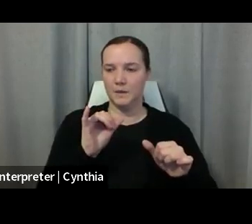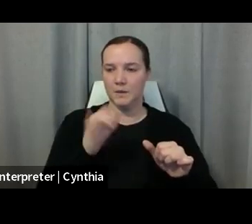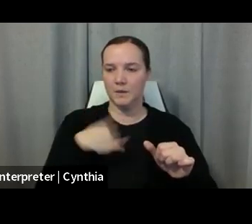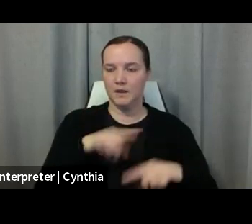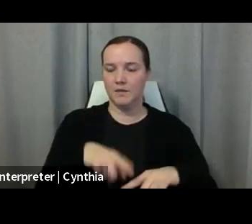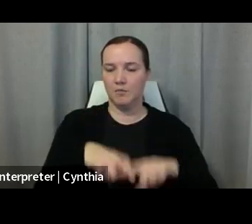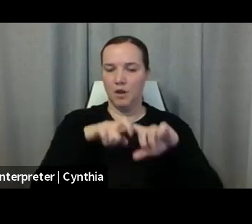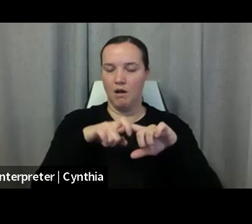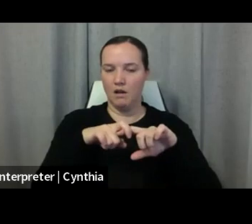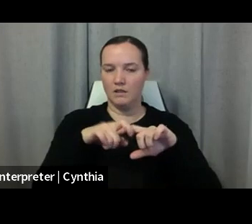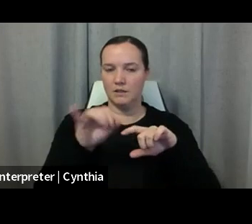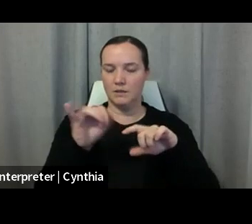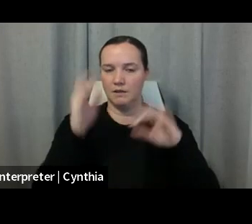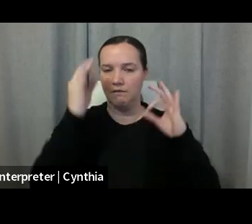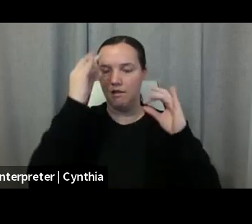think about